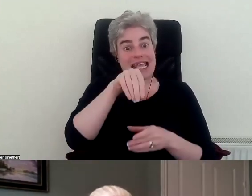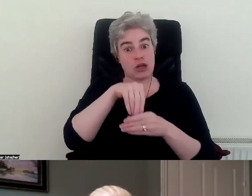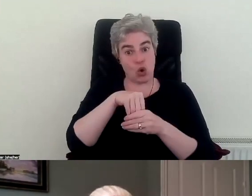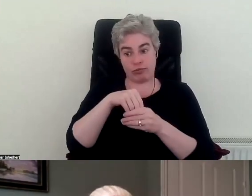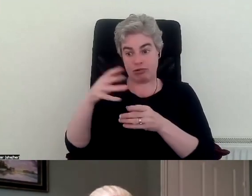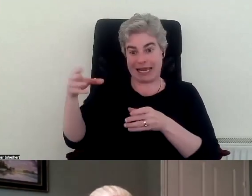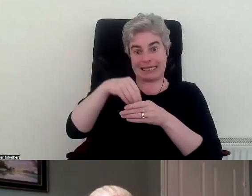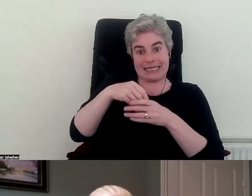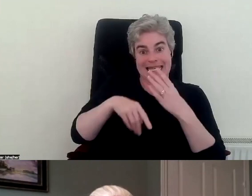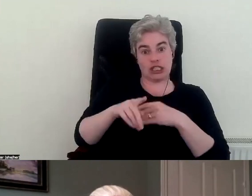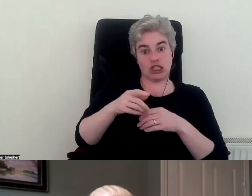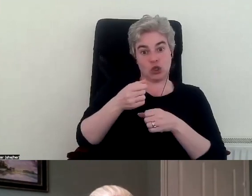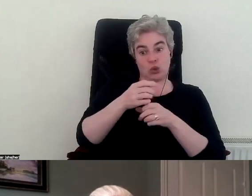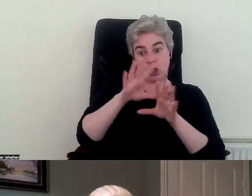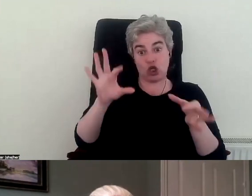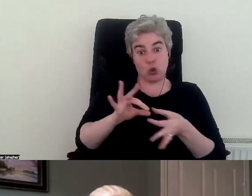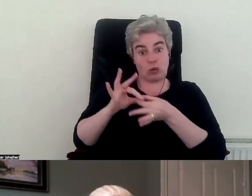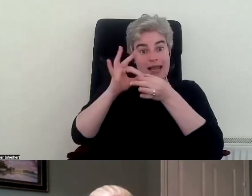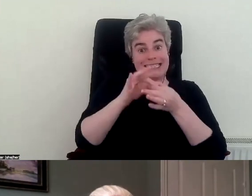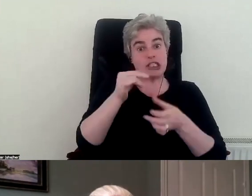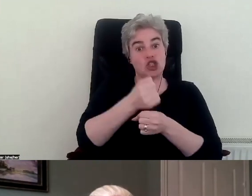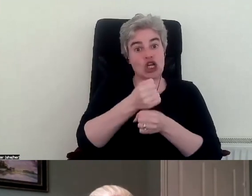into the United Churches. So